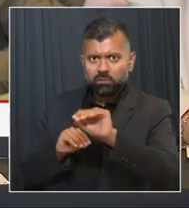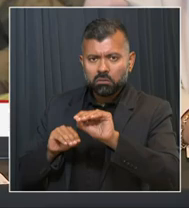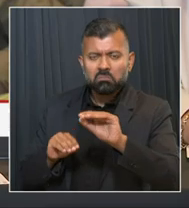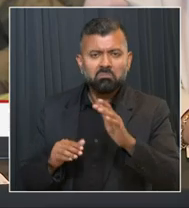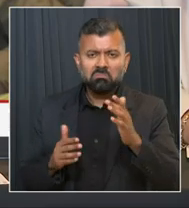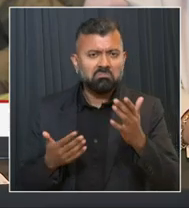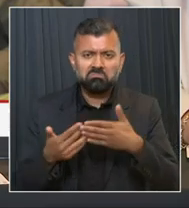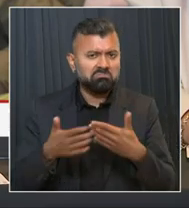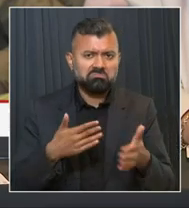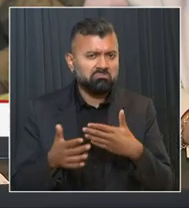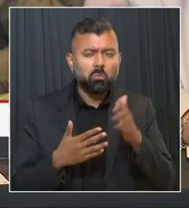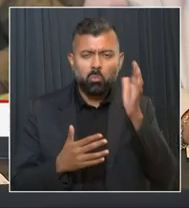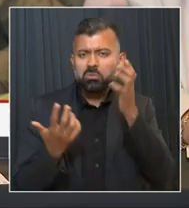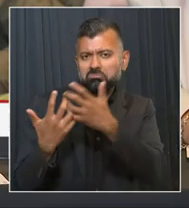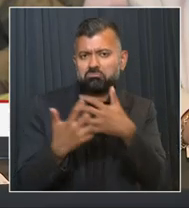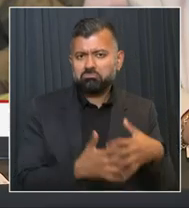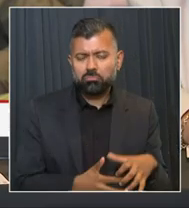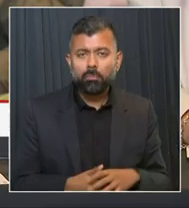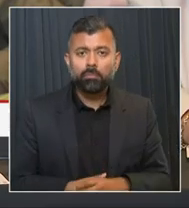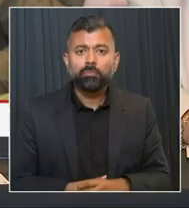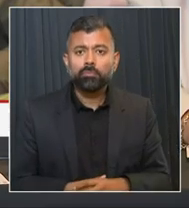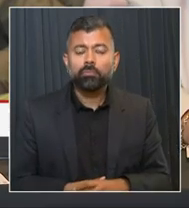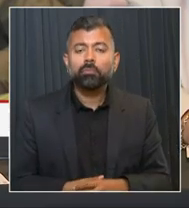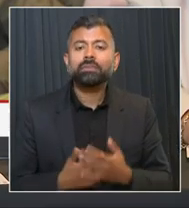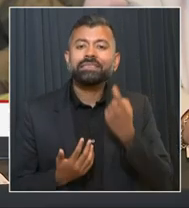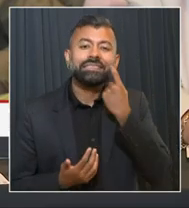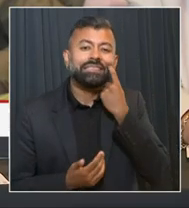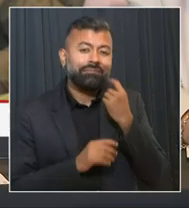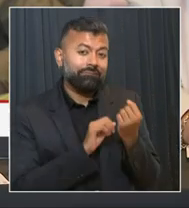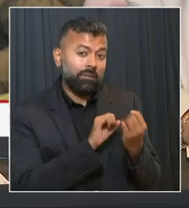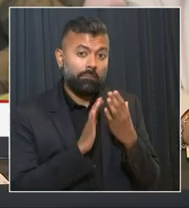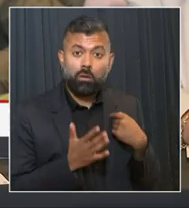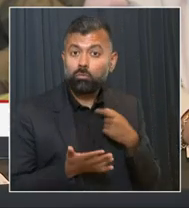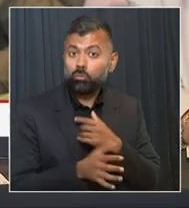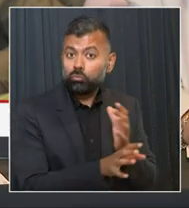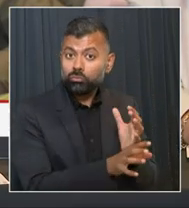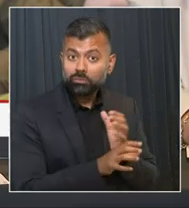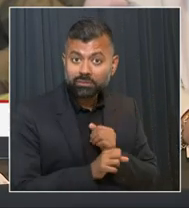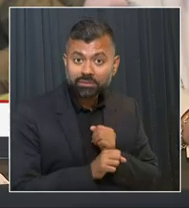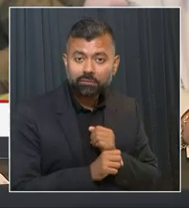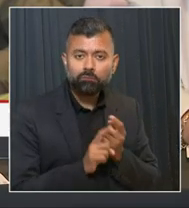that I've gotten, and maybe Deputy Mayor, you can chime in about the holiday hype.